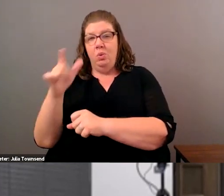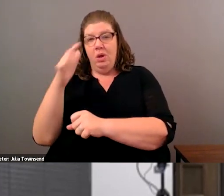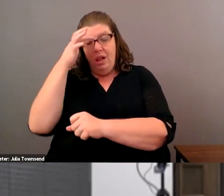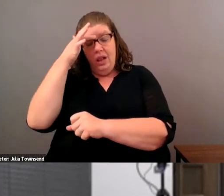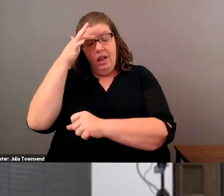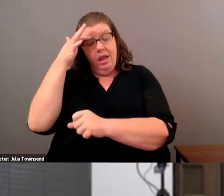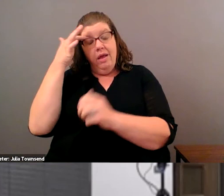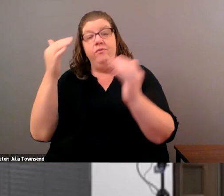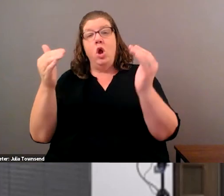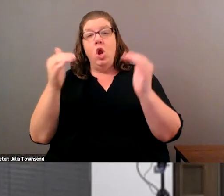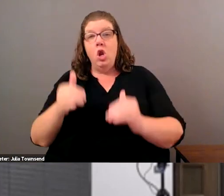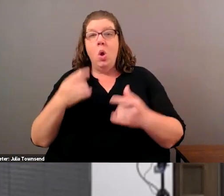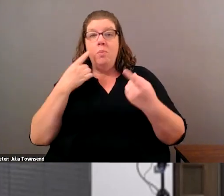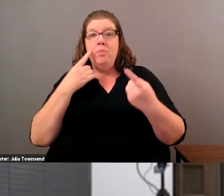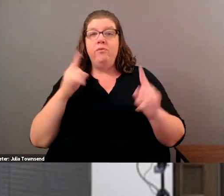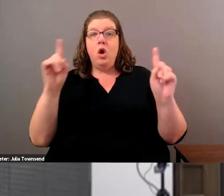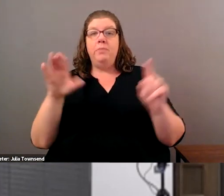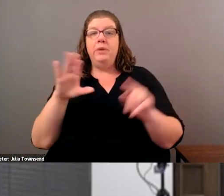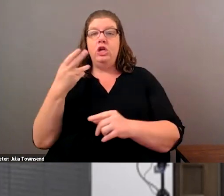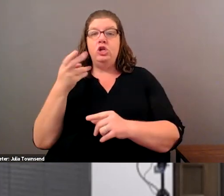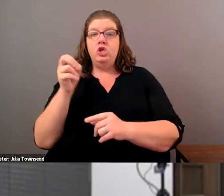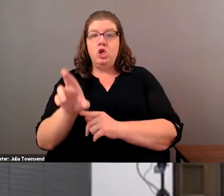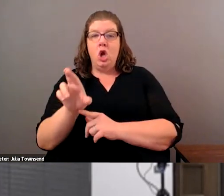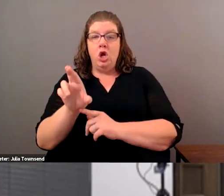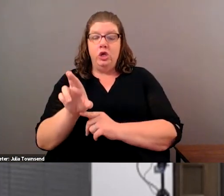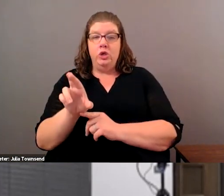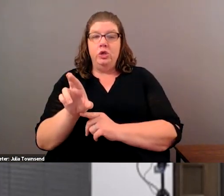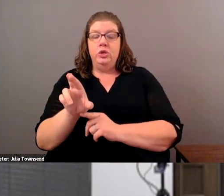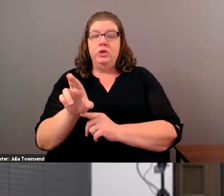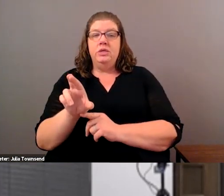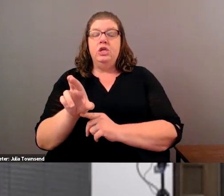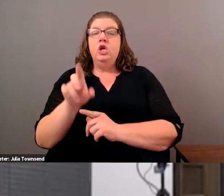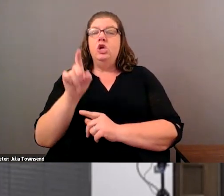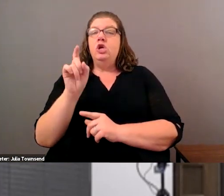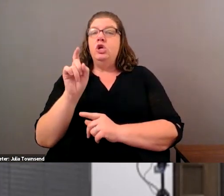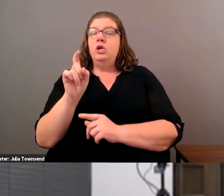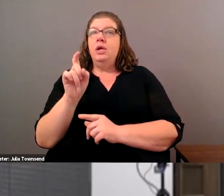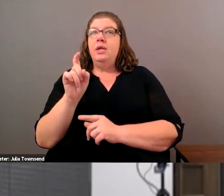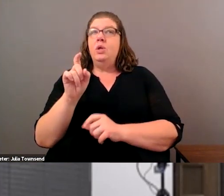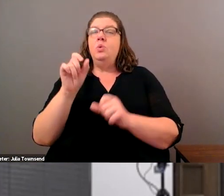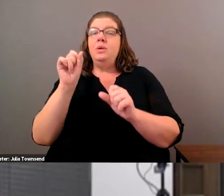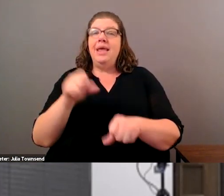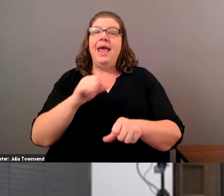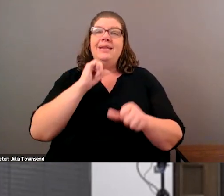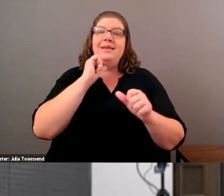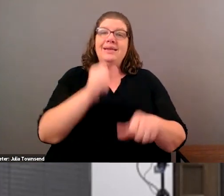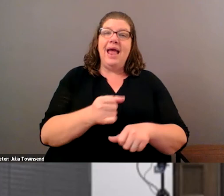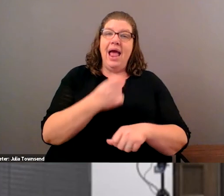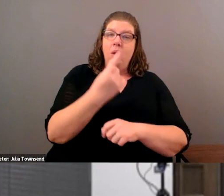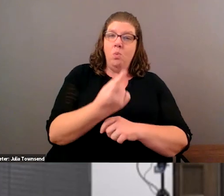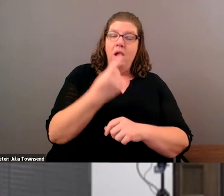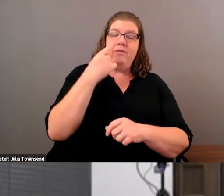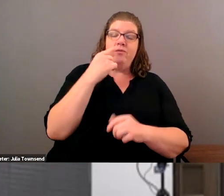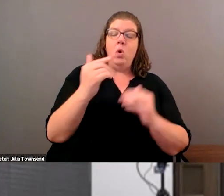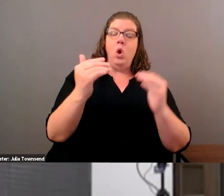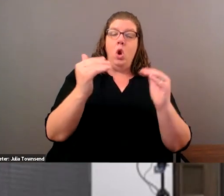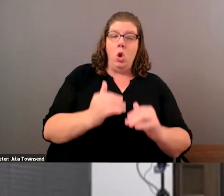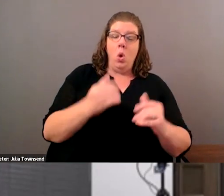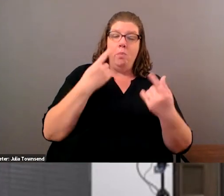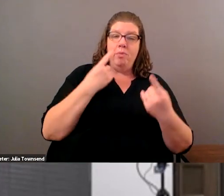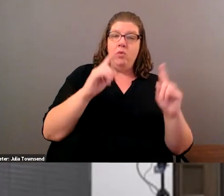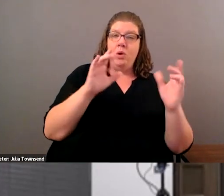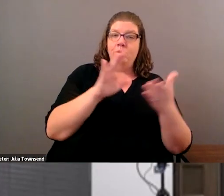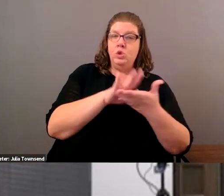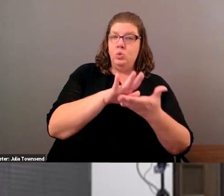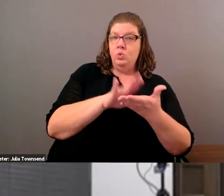low-performing charters should not be, you can deny one for low-performing school charters